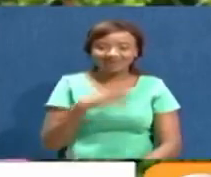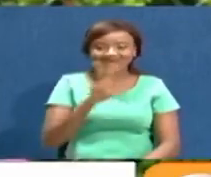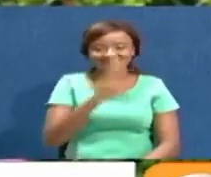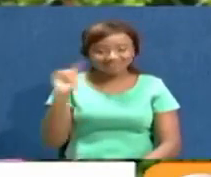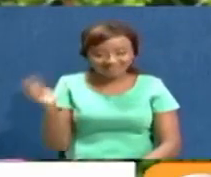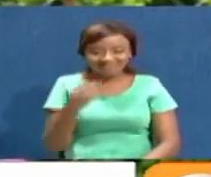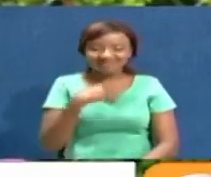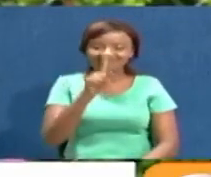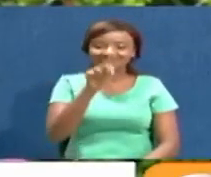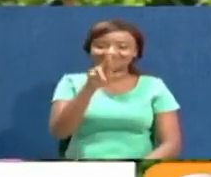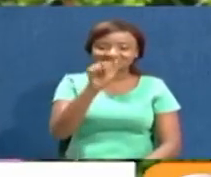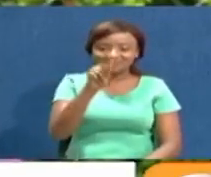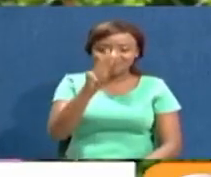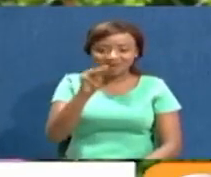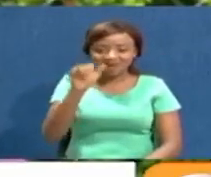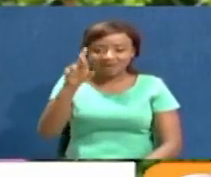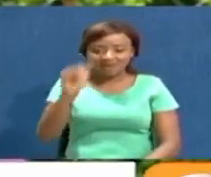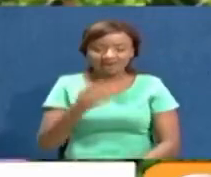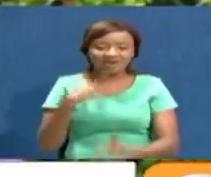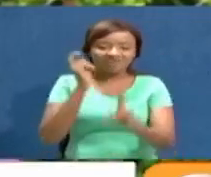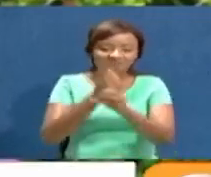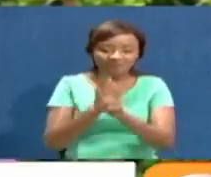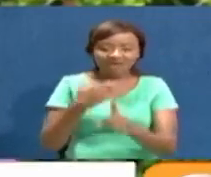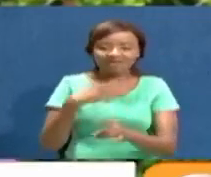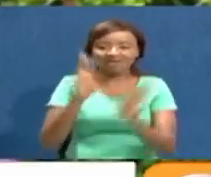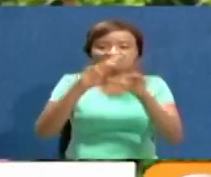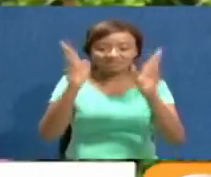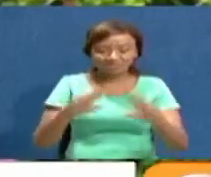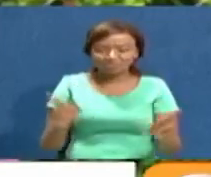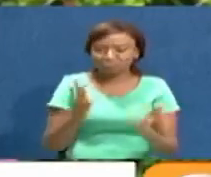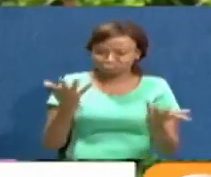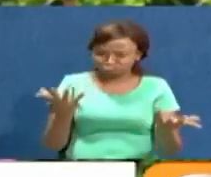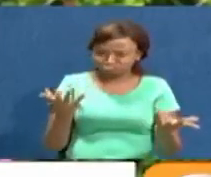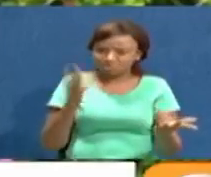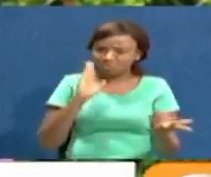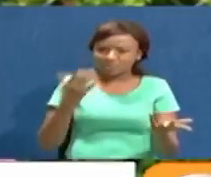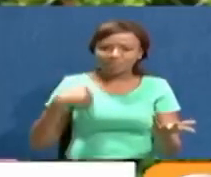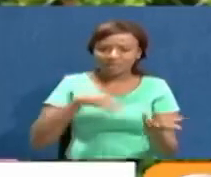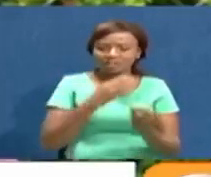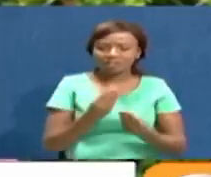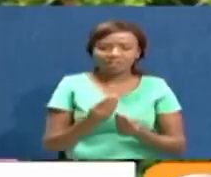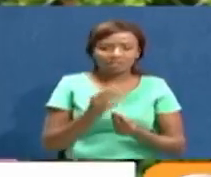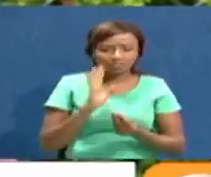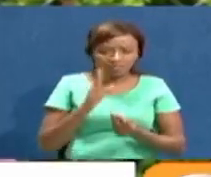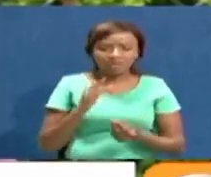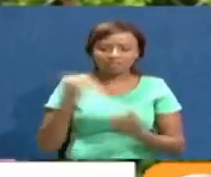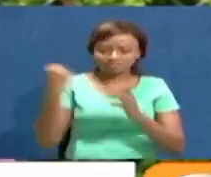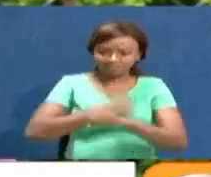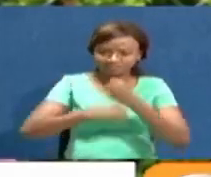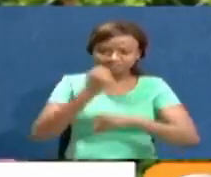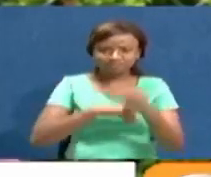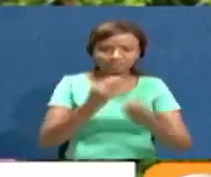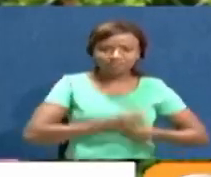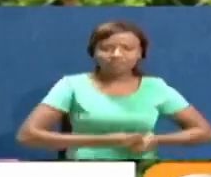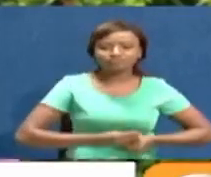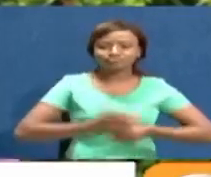we have Transmara, we have Sukari, we have Kwale International. I'm telling you, we are going to come up, we are going to wake up, and we are going to give them a run